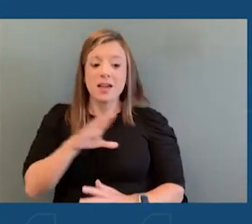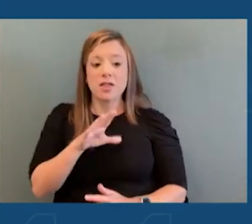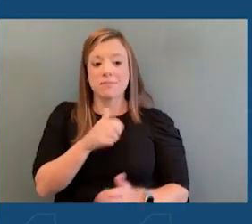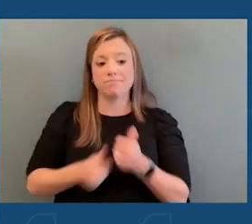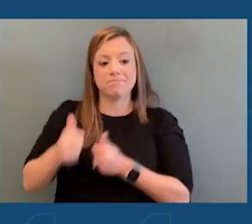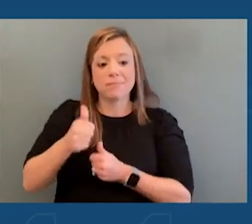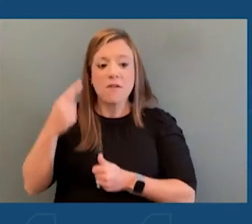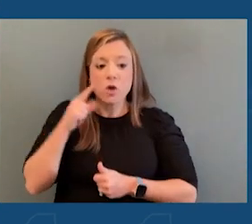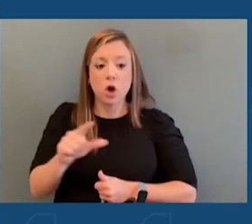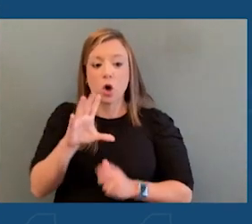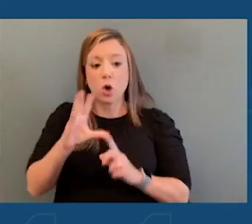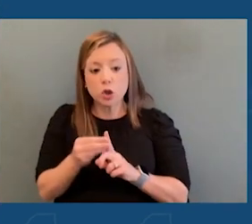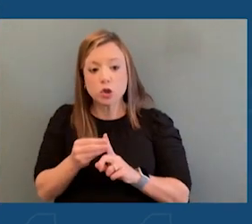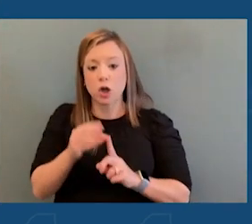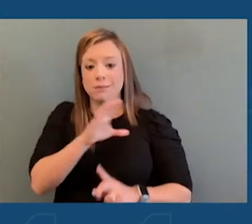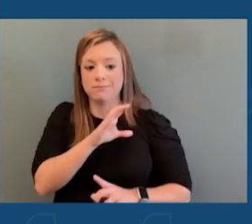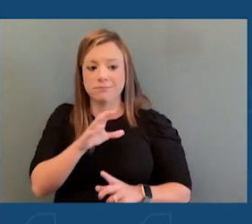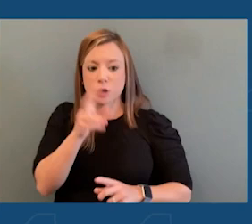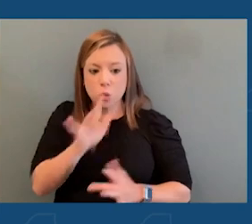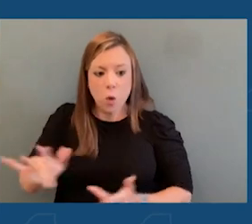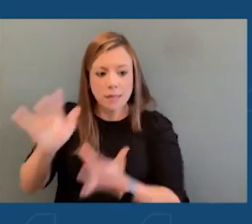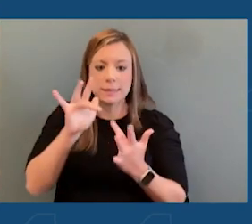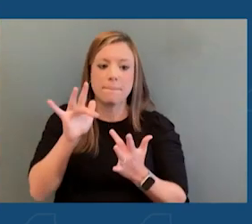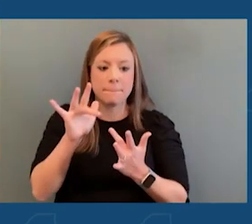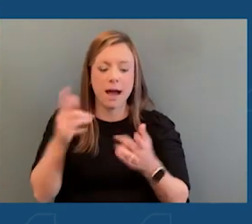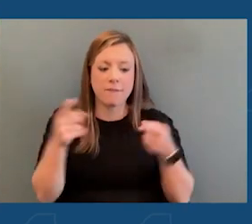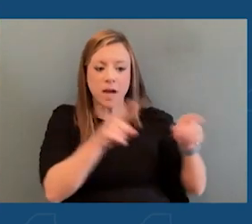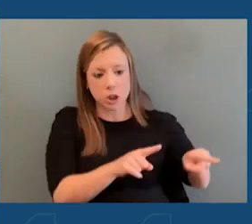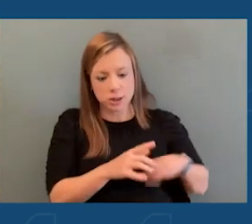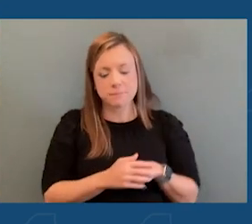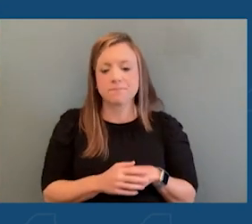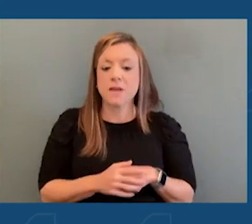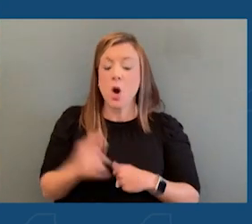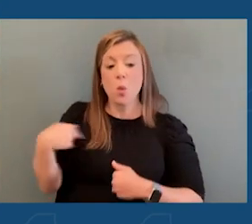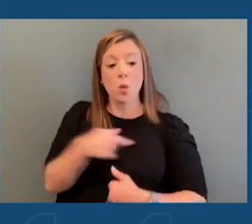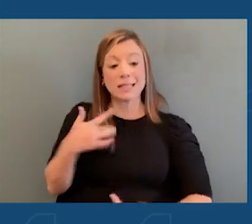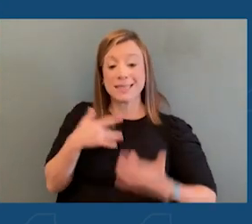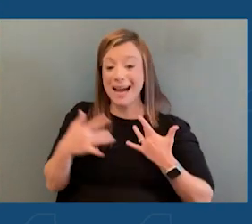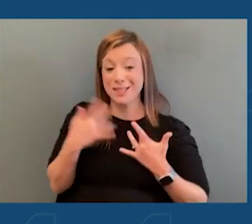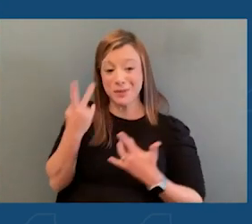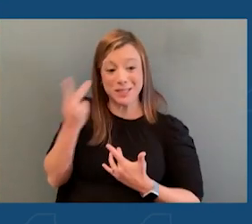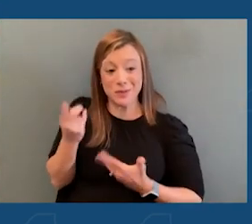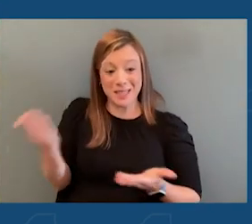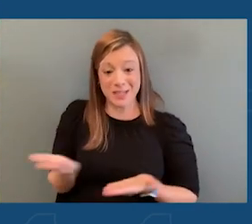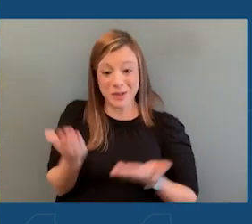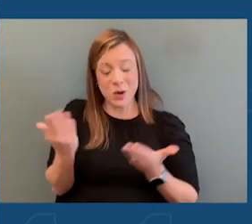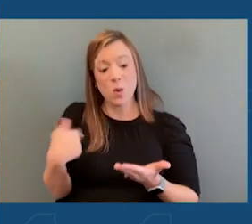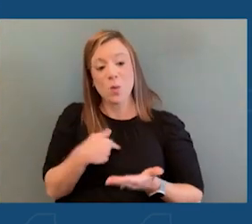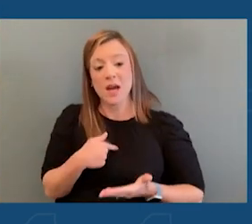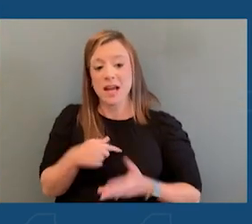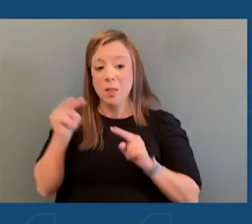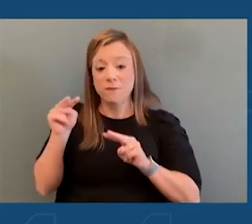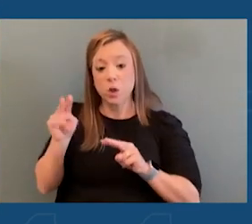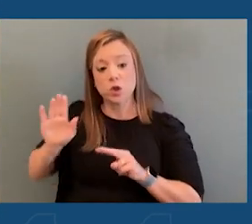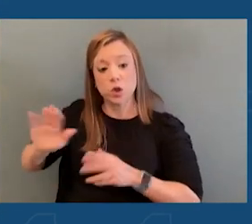and culture are his passion. We're excited to have you here uptown, and we look forward to your partnership. Senator.